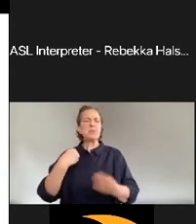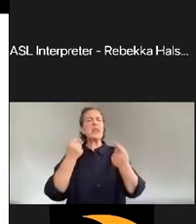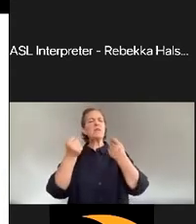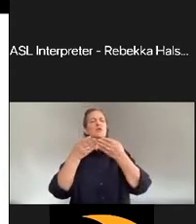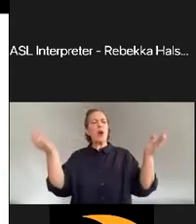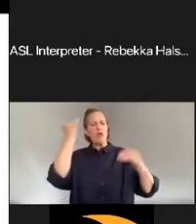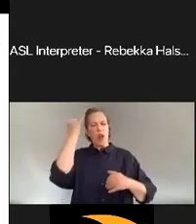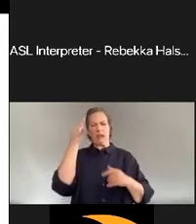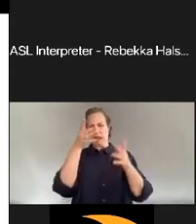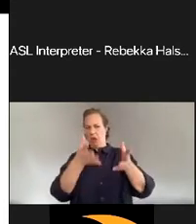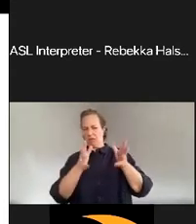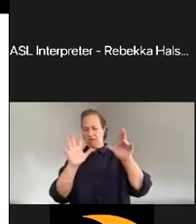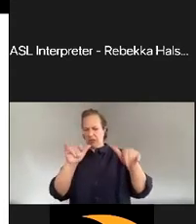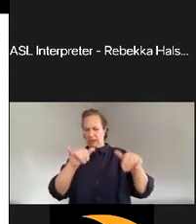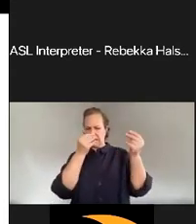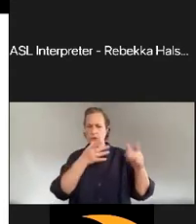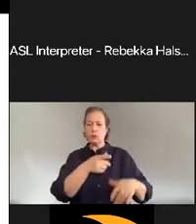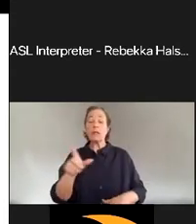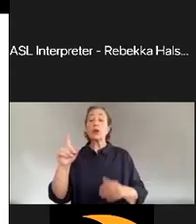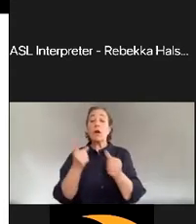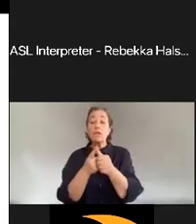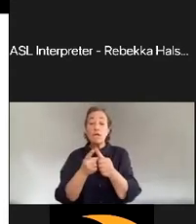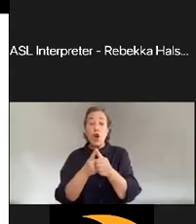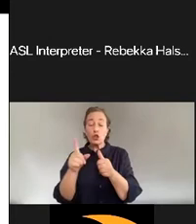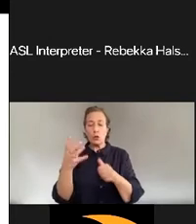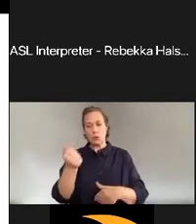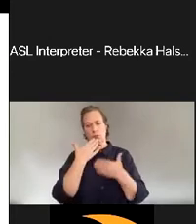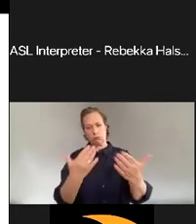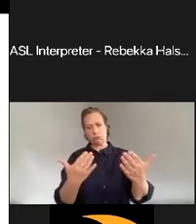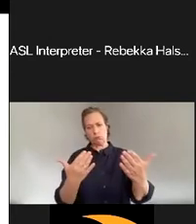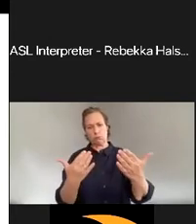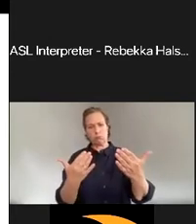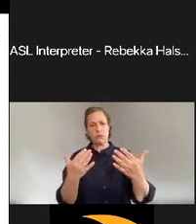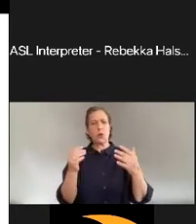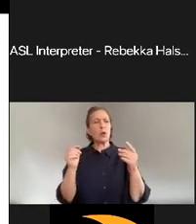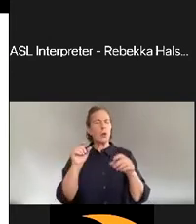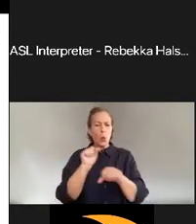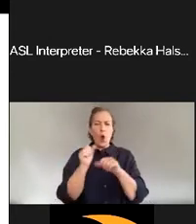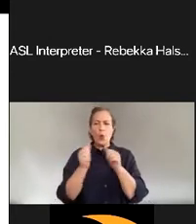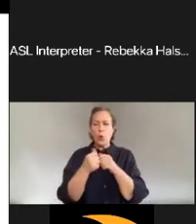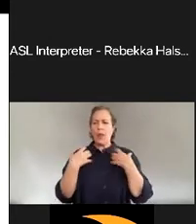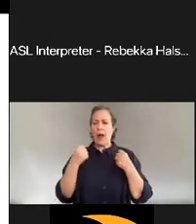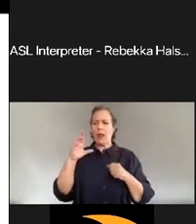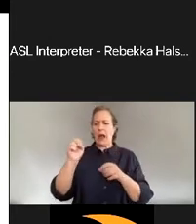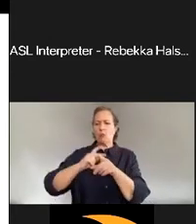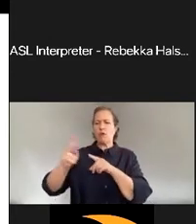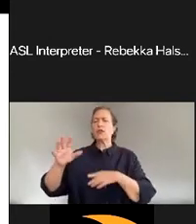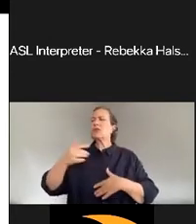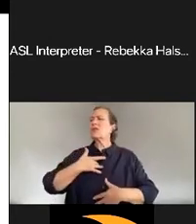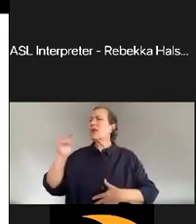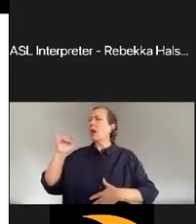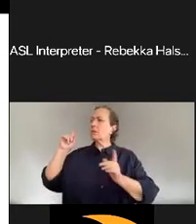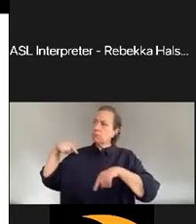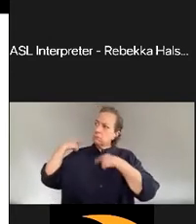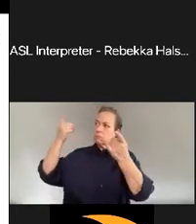of this. First of all, I just wanted to express my appreciation for being with healthcare professionals. I feel like throughout my life, throughout my